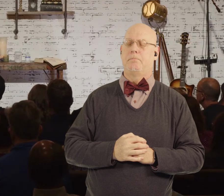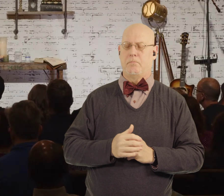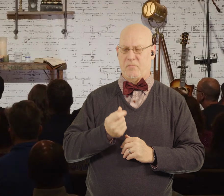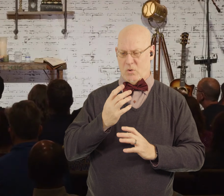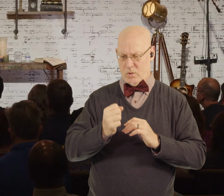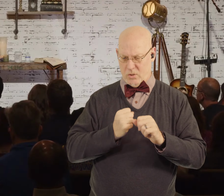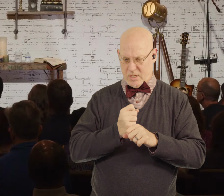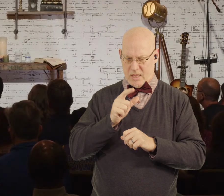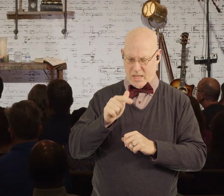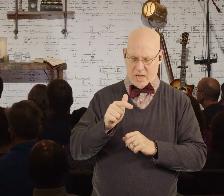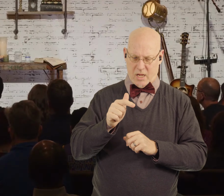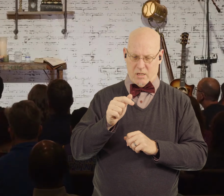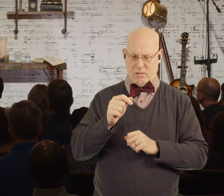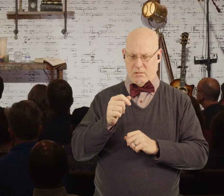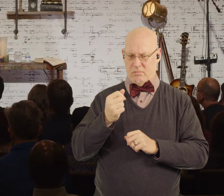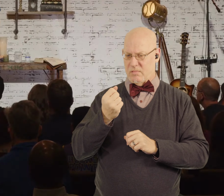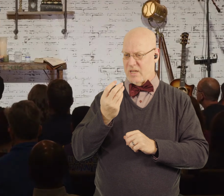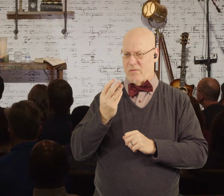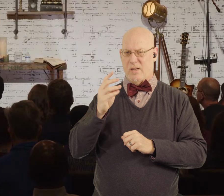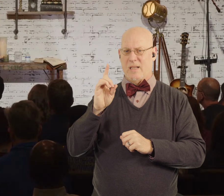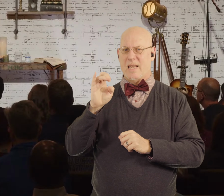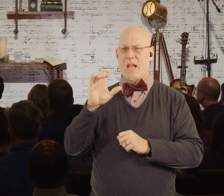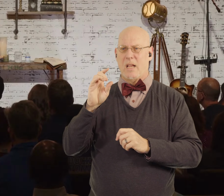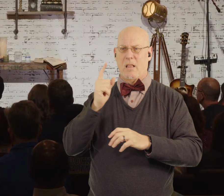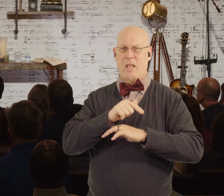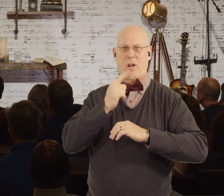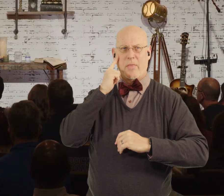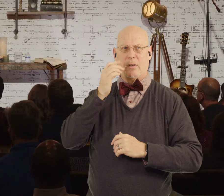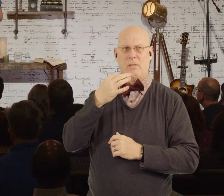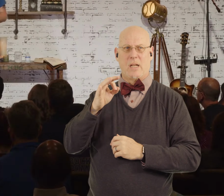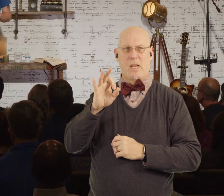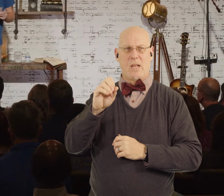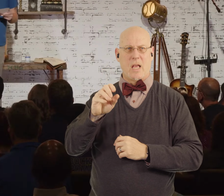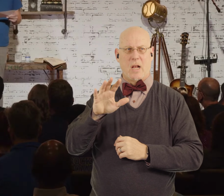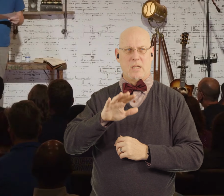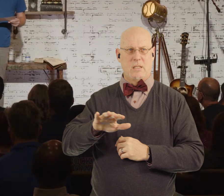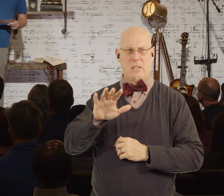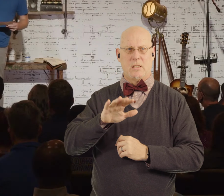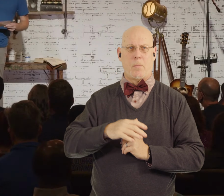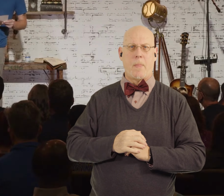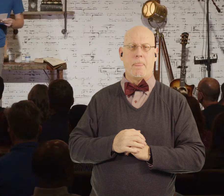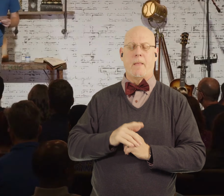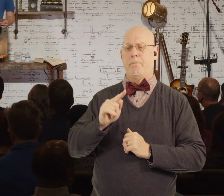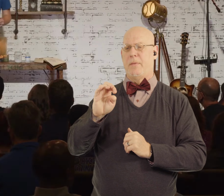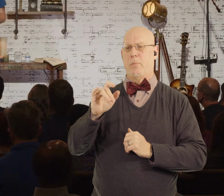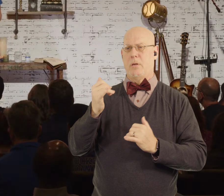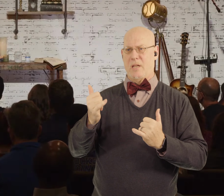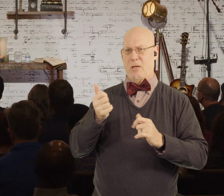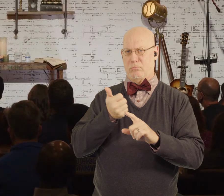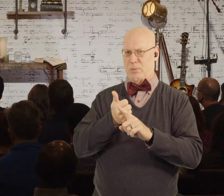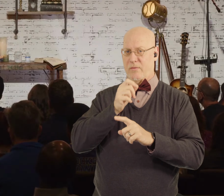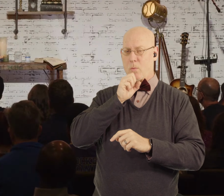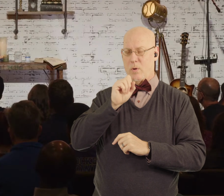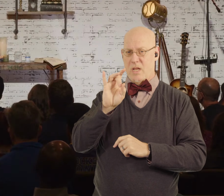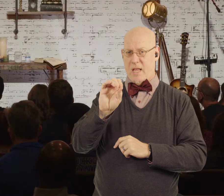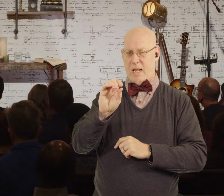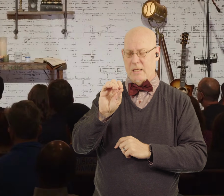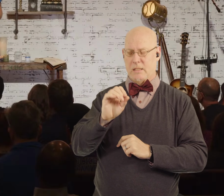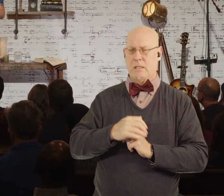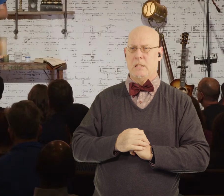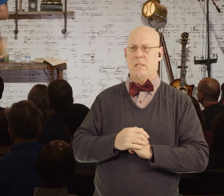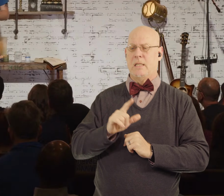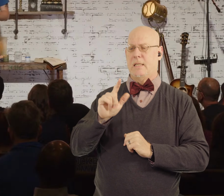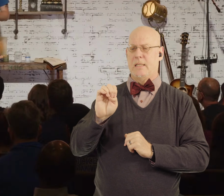was. A few years later, a couple decades later, and I think it was the 1990s. Templeton is now